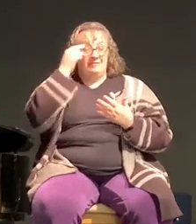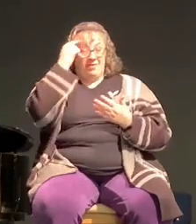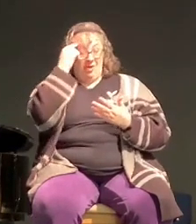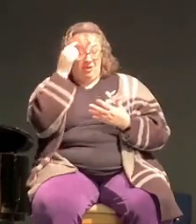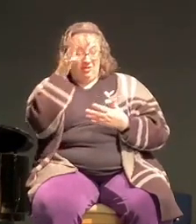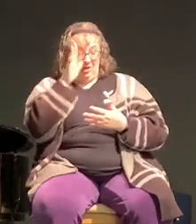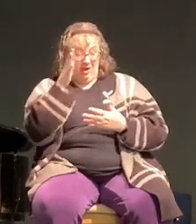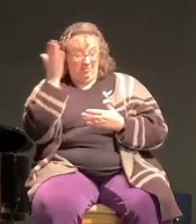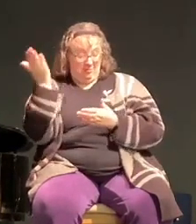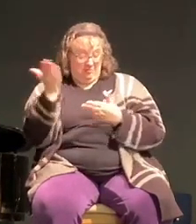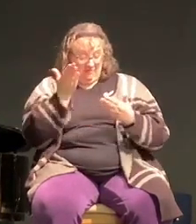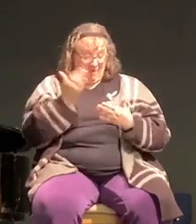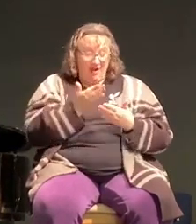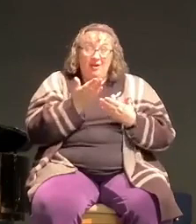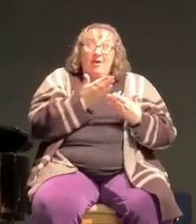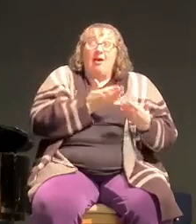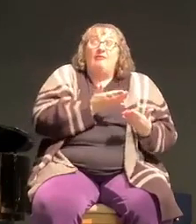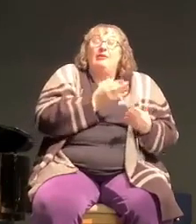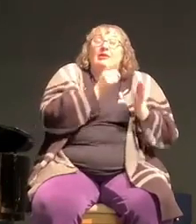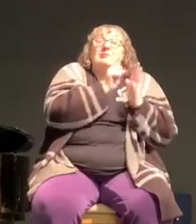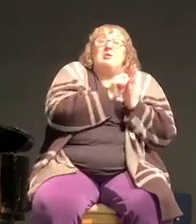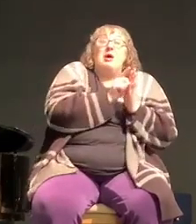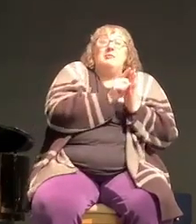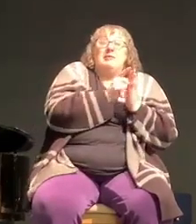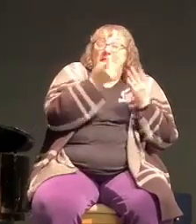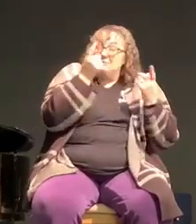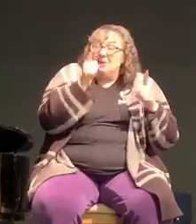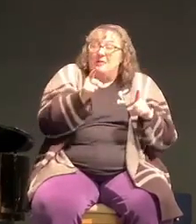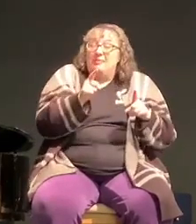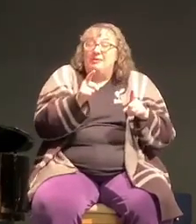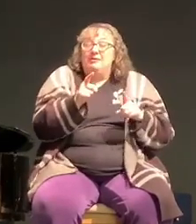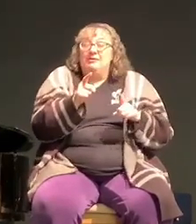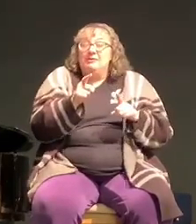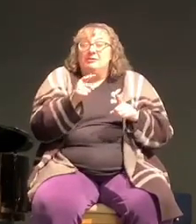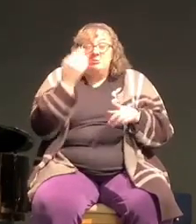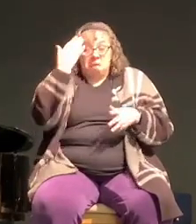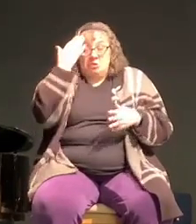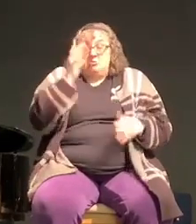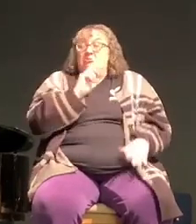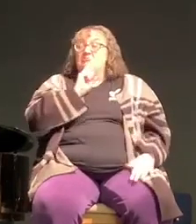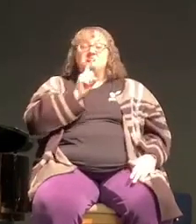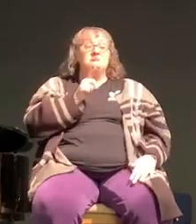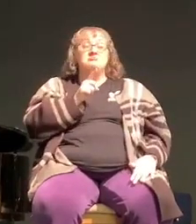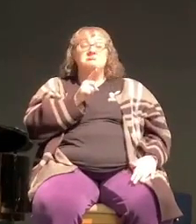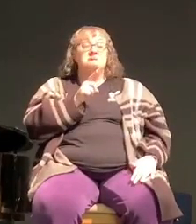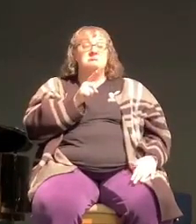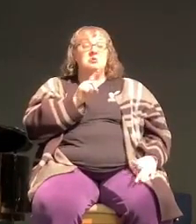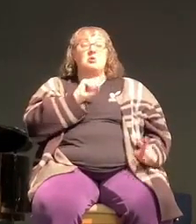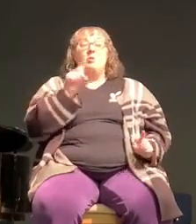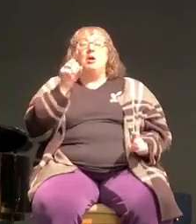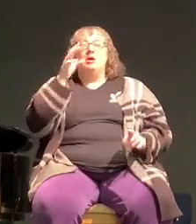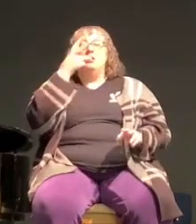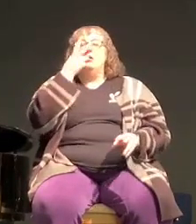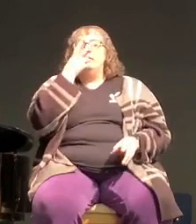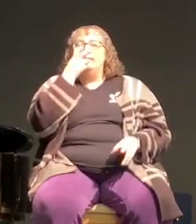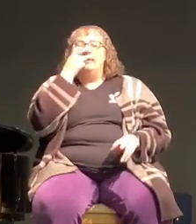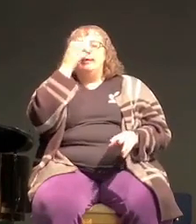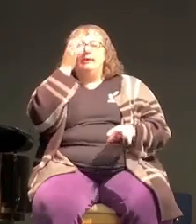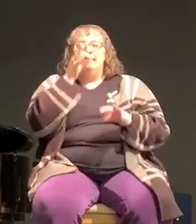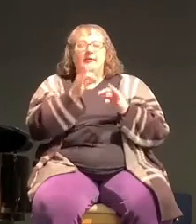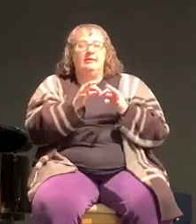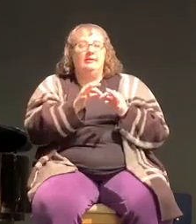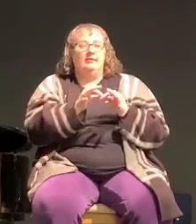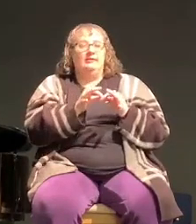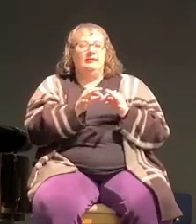God will provide an offering right at this moment, and that's what happened. He didn't know, though. He went on blind faith.